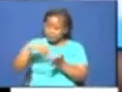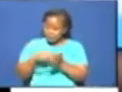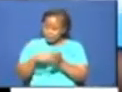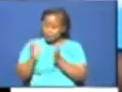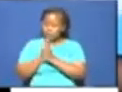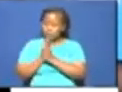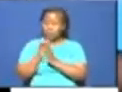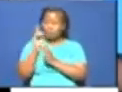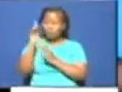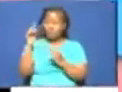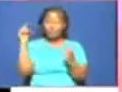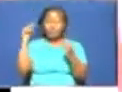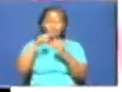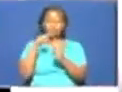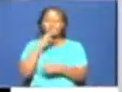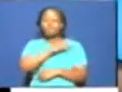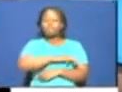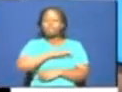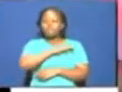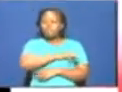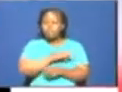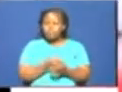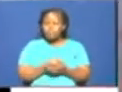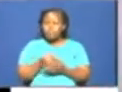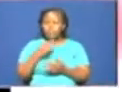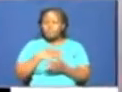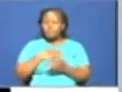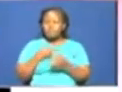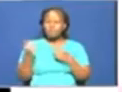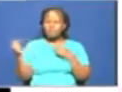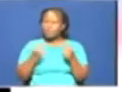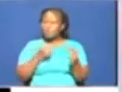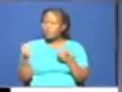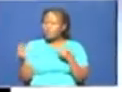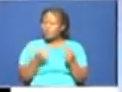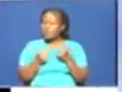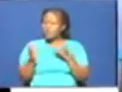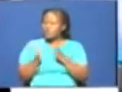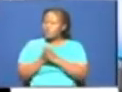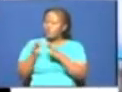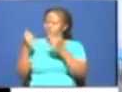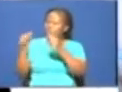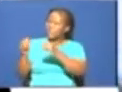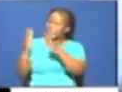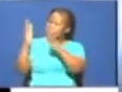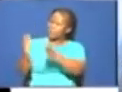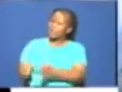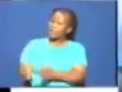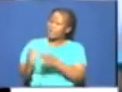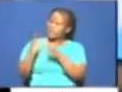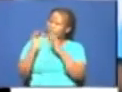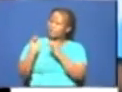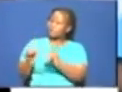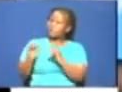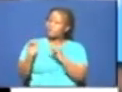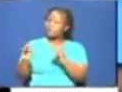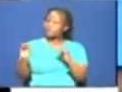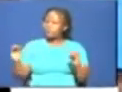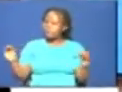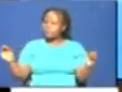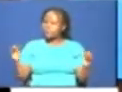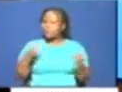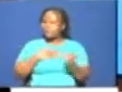nation. I'm not at war with any personalities. I'm at war